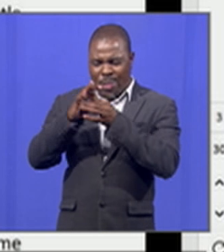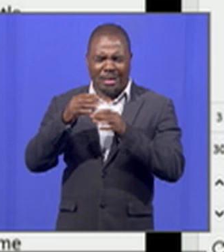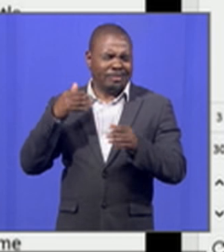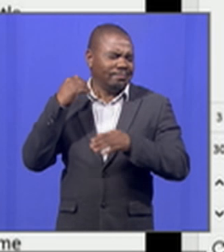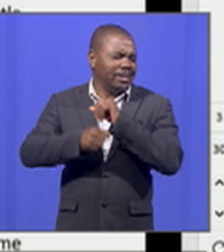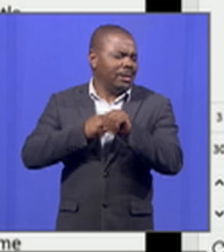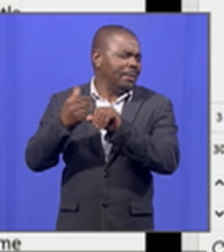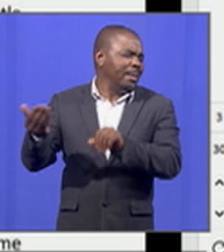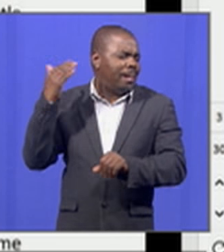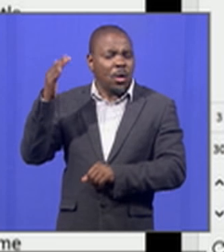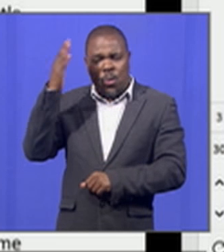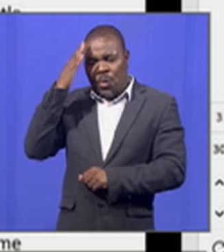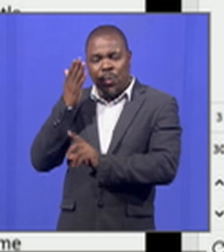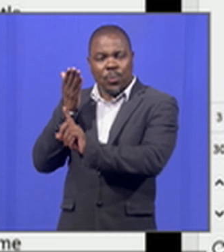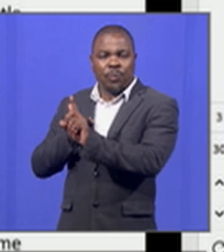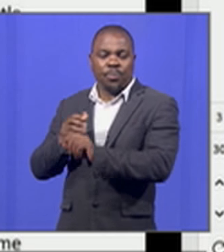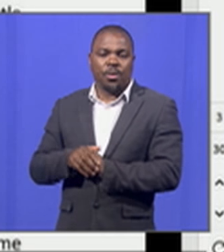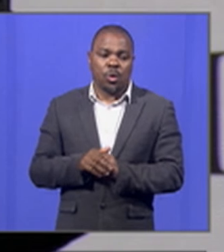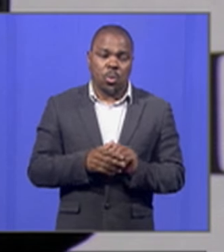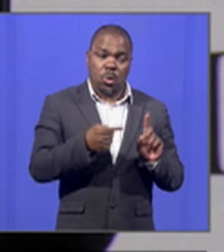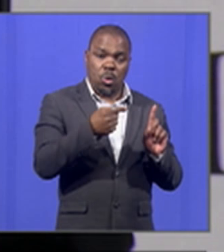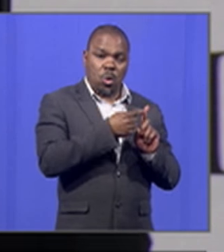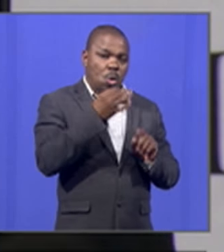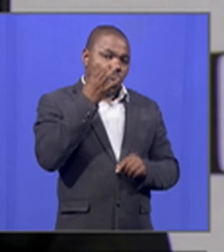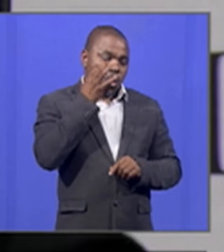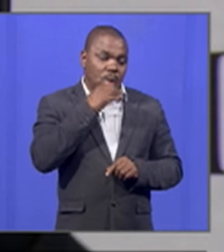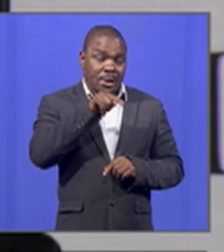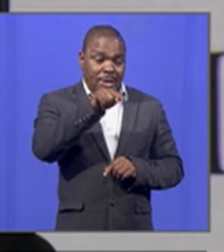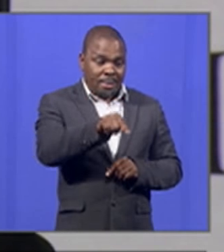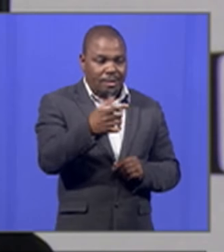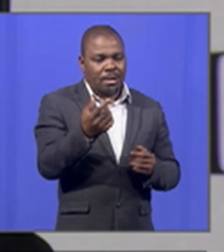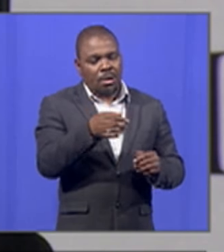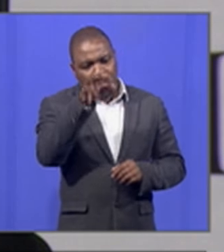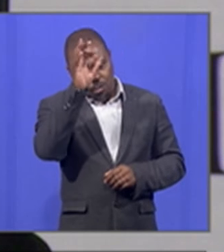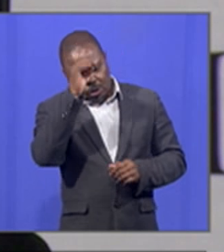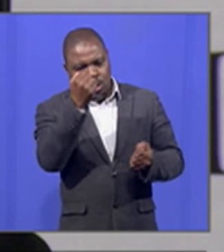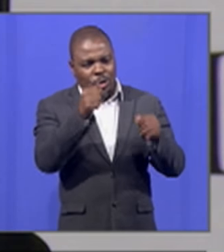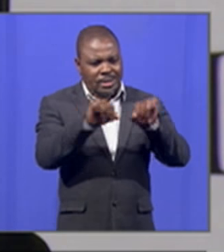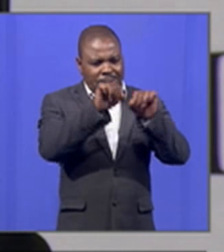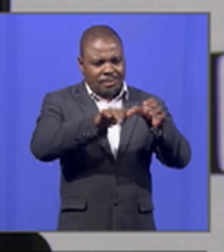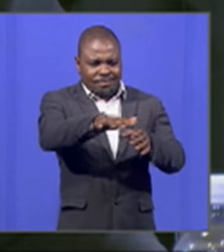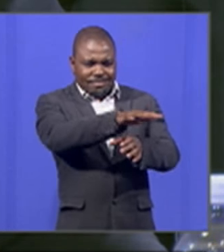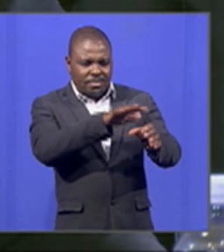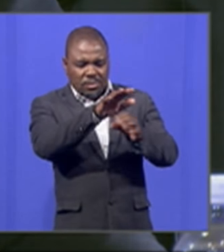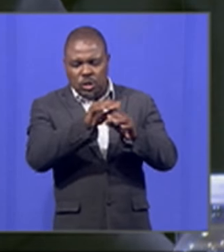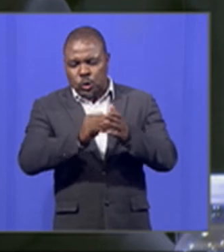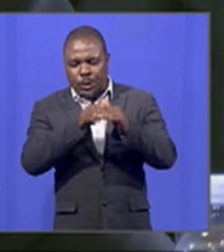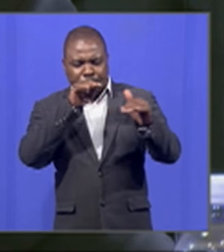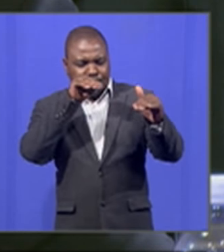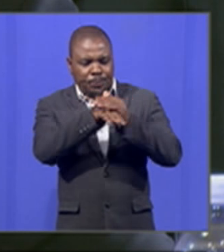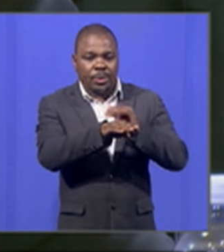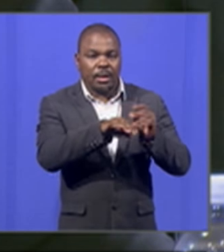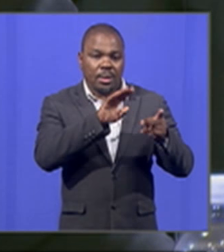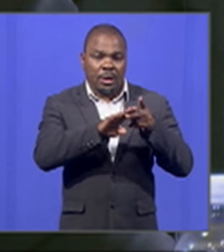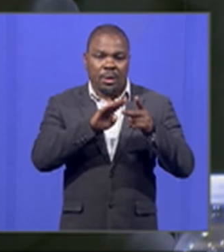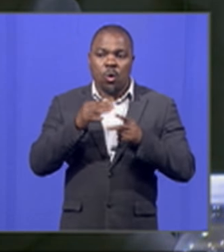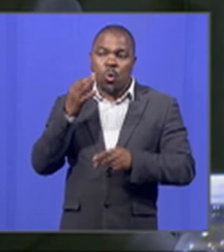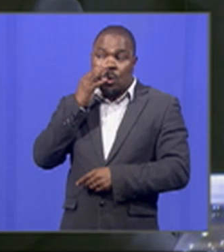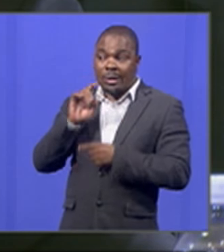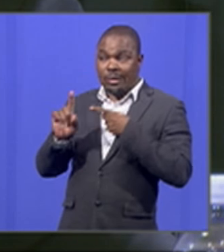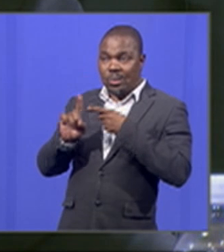boletše ka ditiragalo tše mmalwa tša go šwahlelwa ga tshepetšo ya toka fao a ntšhitšego leina la lephodisa legolwane la bohlodi